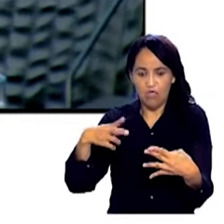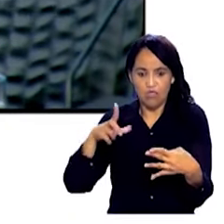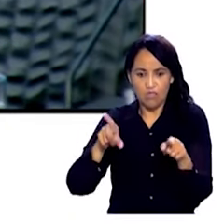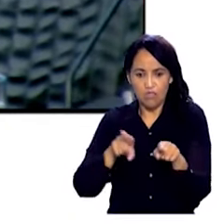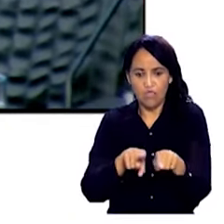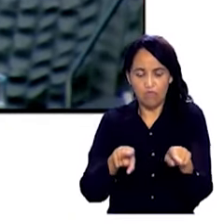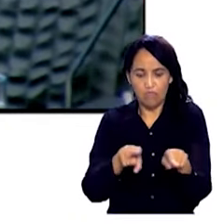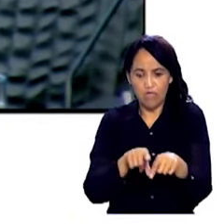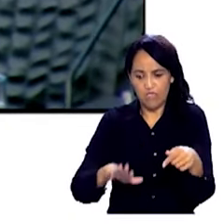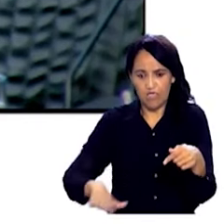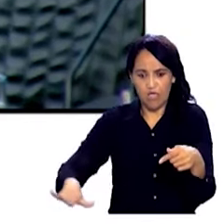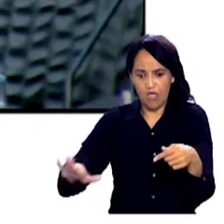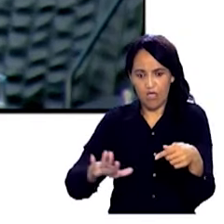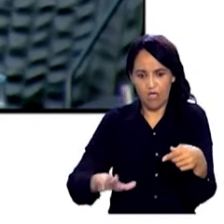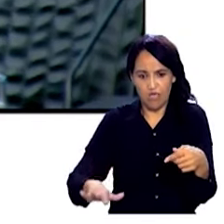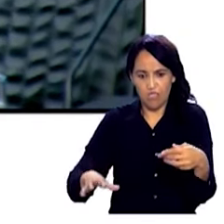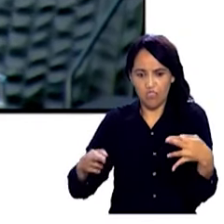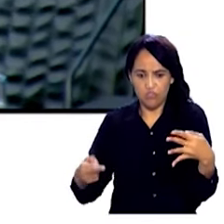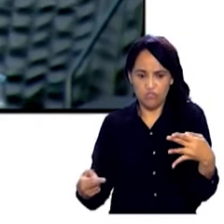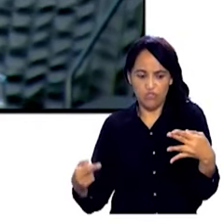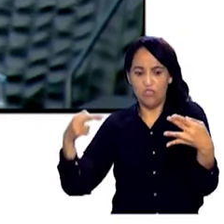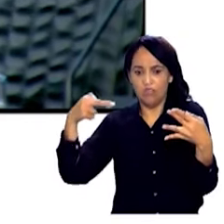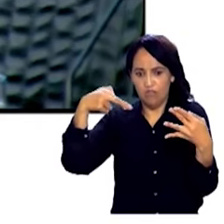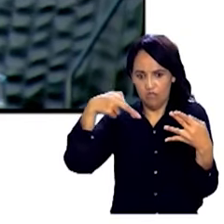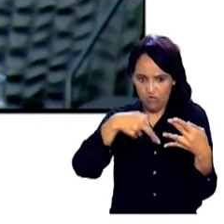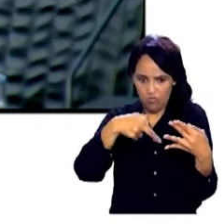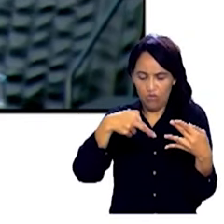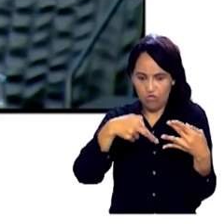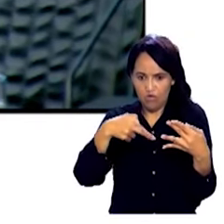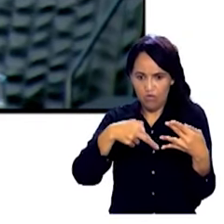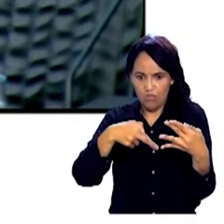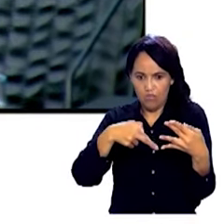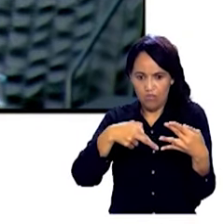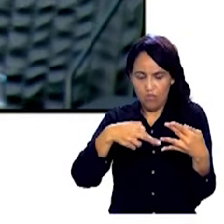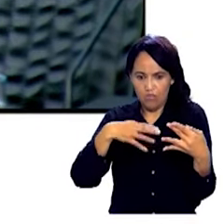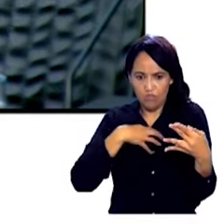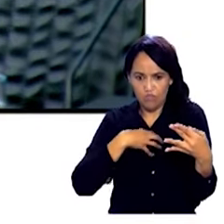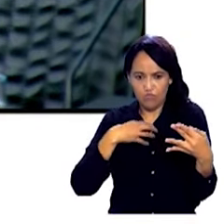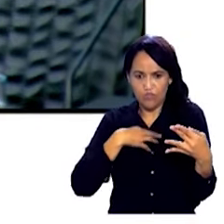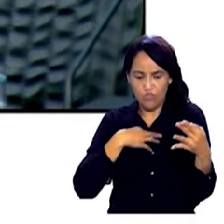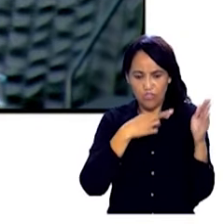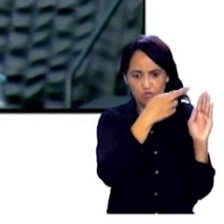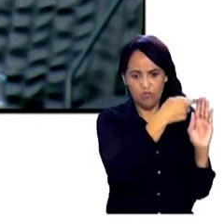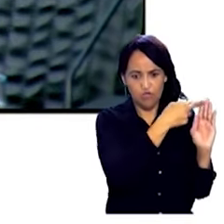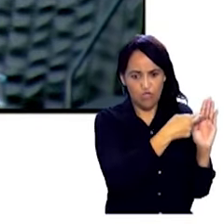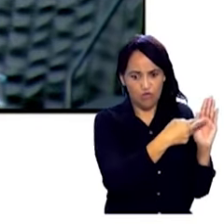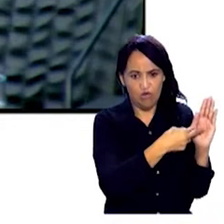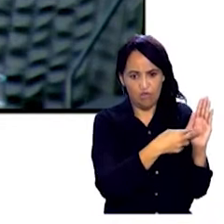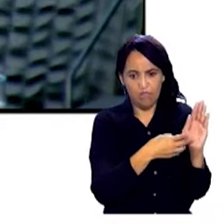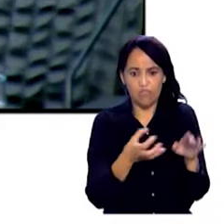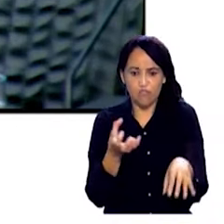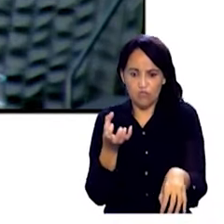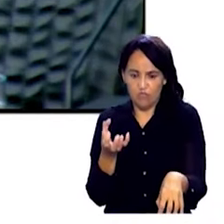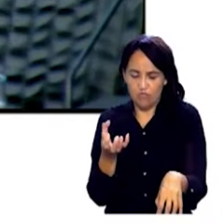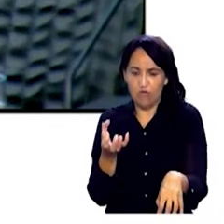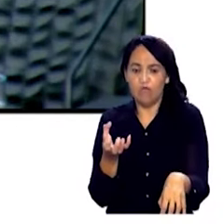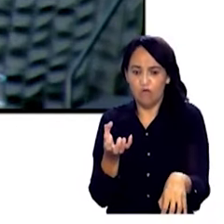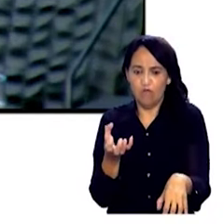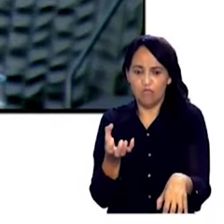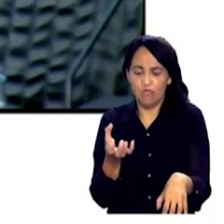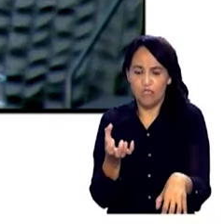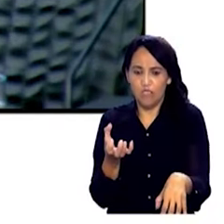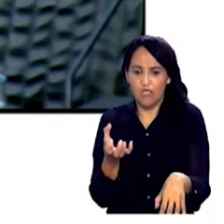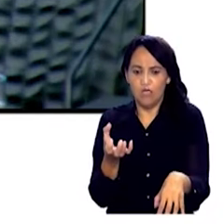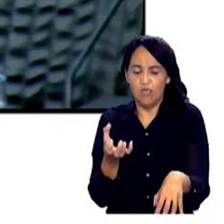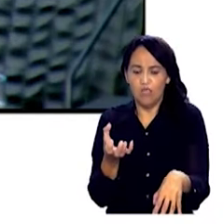as congress provides sometimes congress is threatened to strip the Supreme cour of appellate jurisdiction over certain